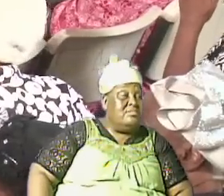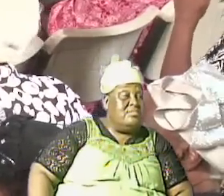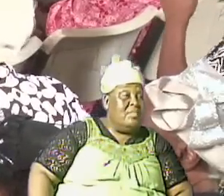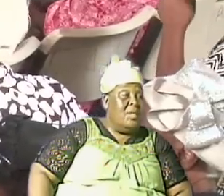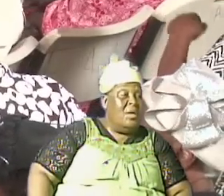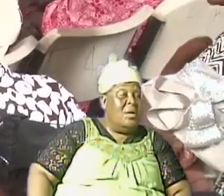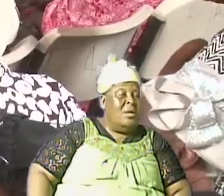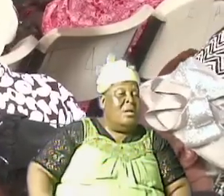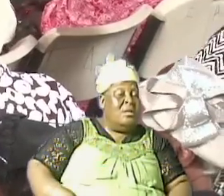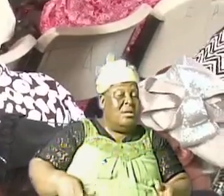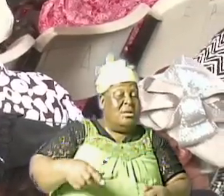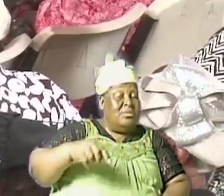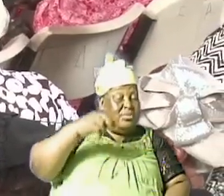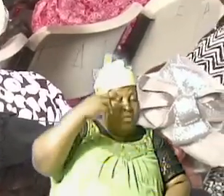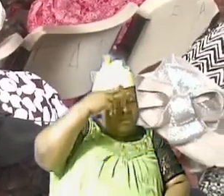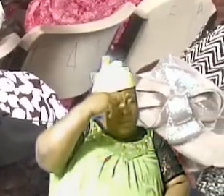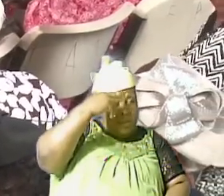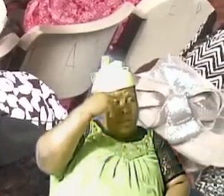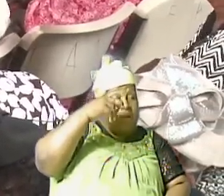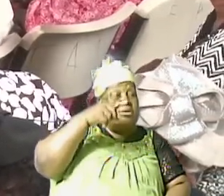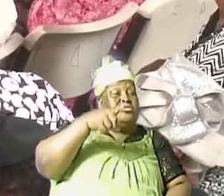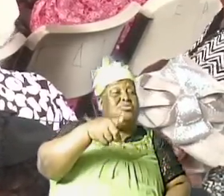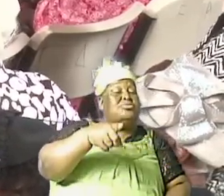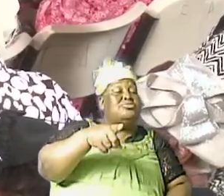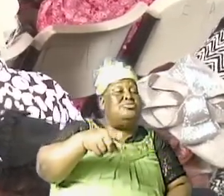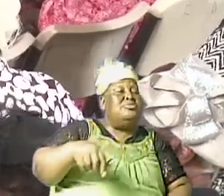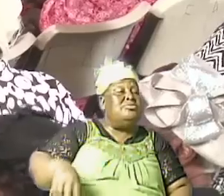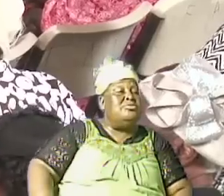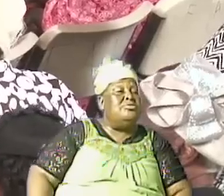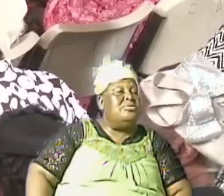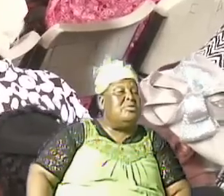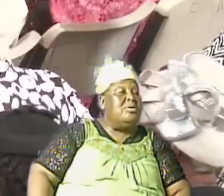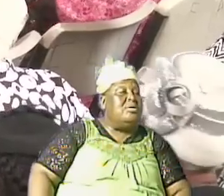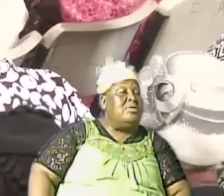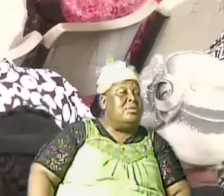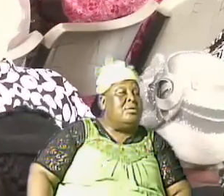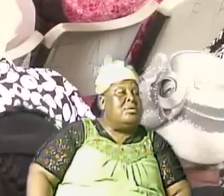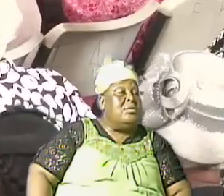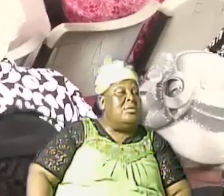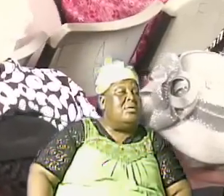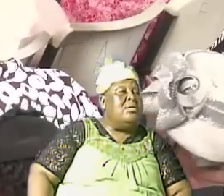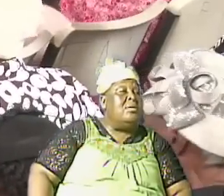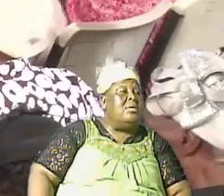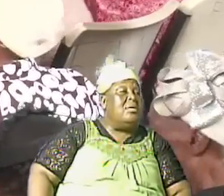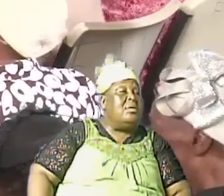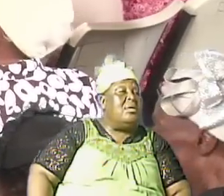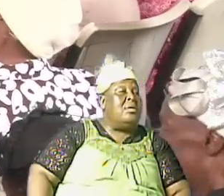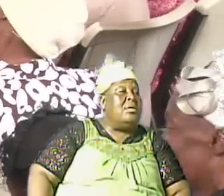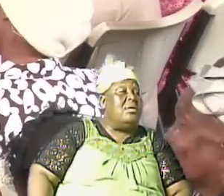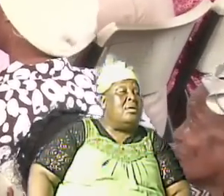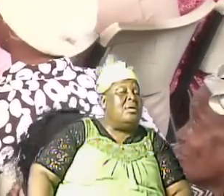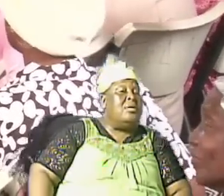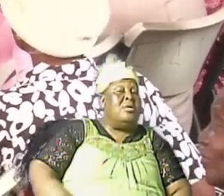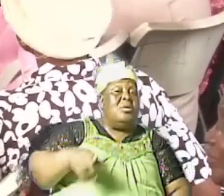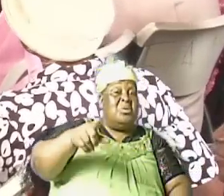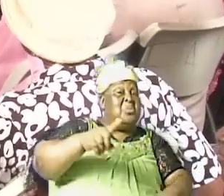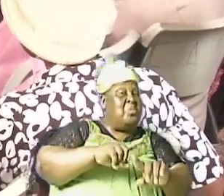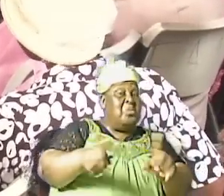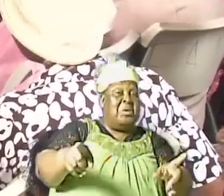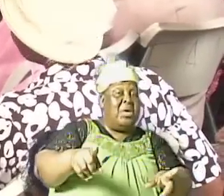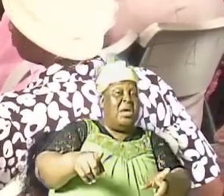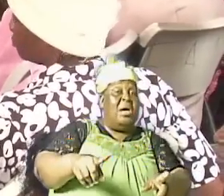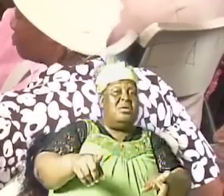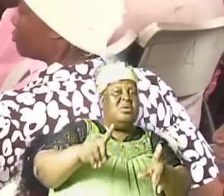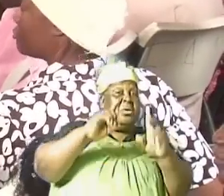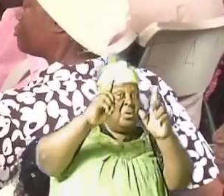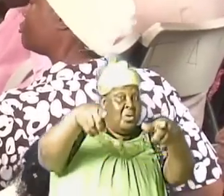Let me just remind you, Sister Sadler, praise God. You can't make it on your